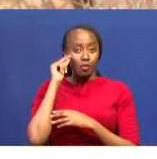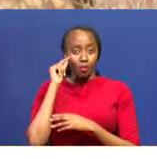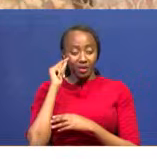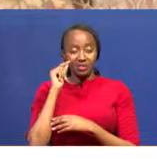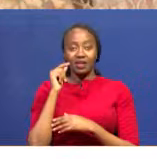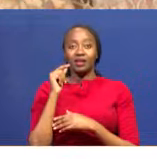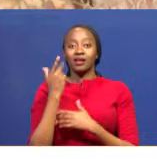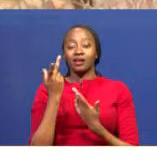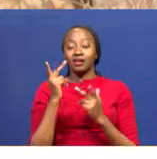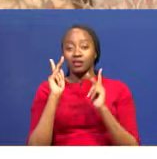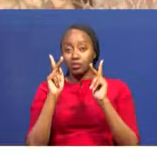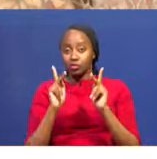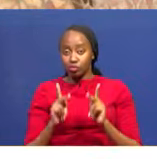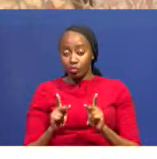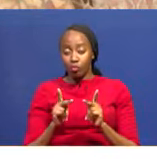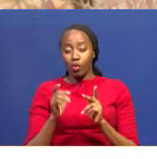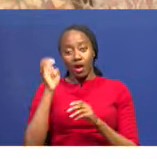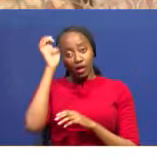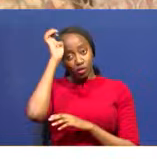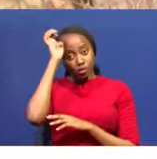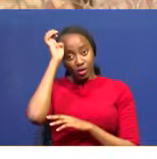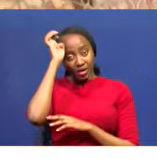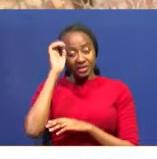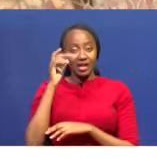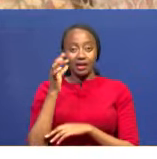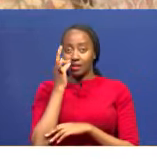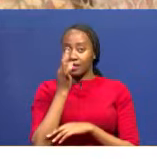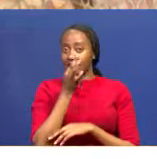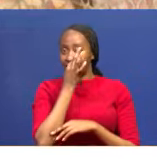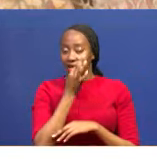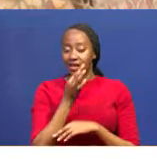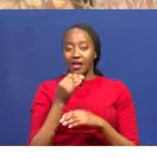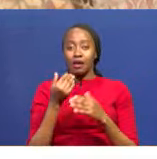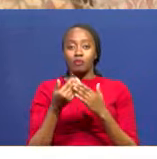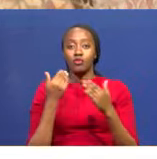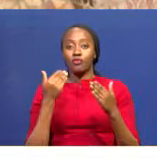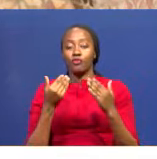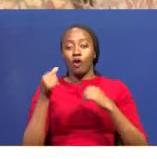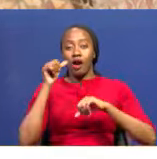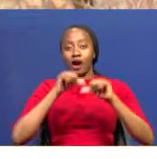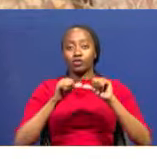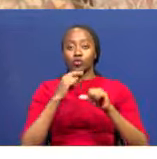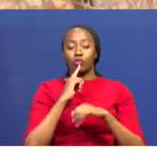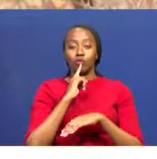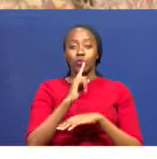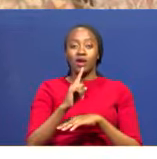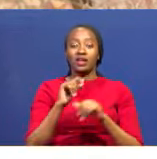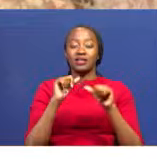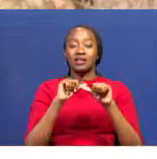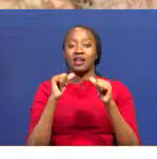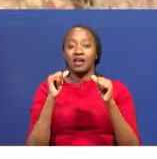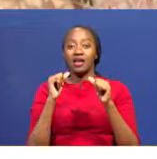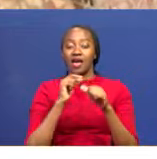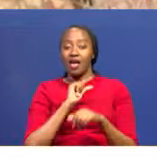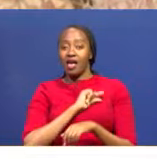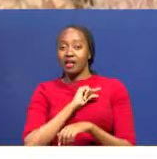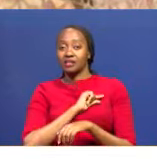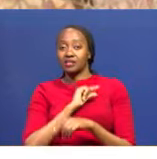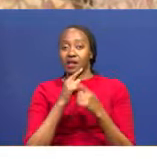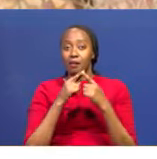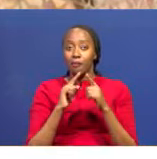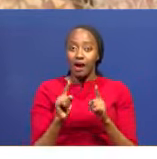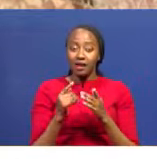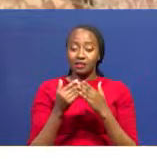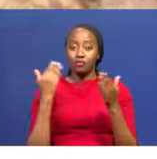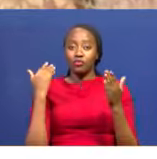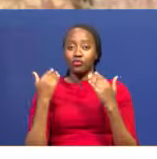Nakuru, Eldoret, and Nyeri, commanding the largest agency force in Kenya with over 100 agents. In 77, his